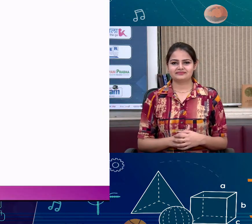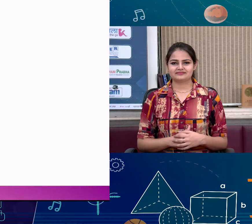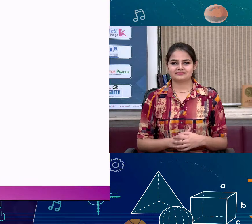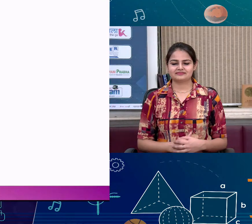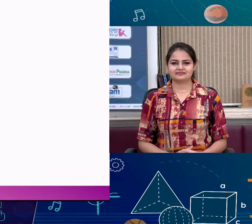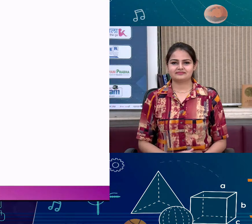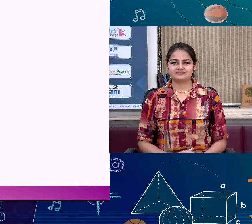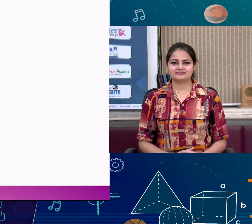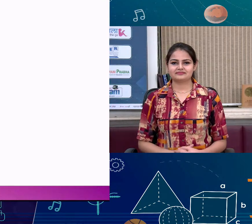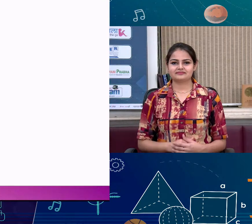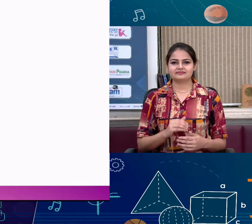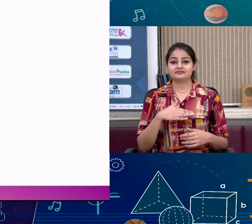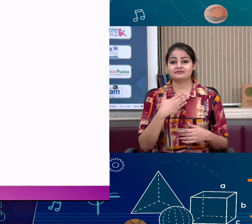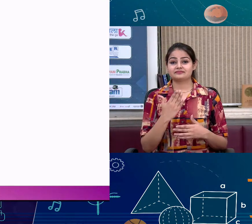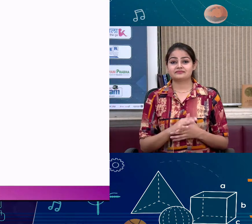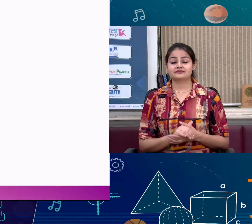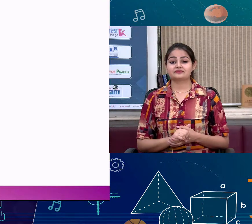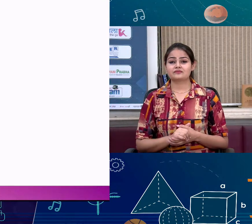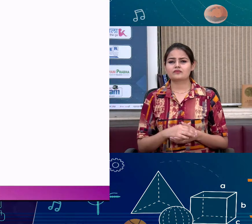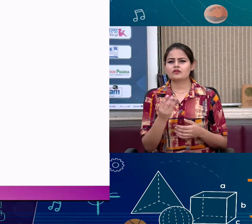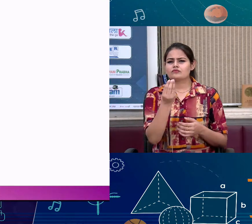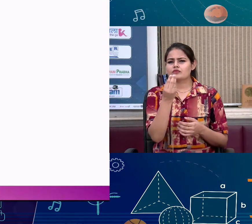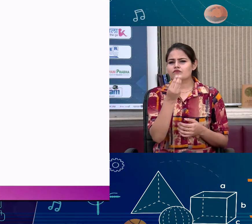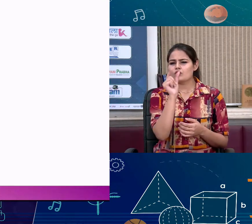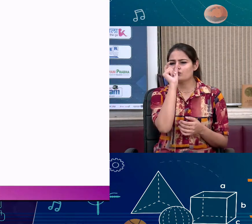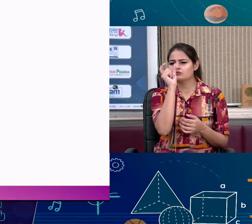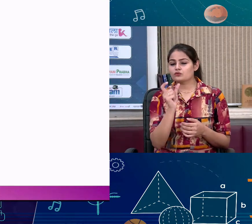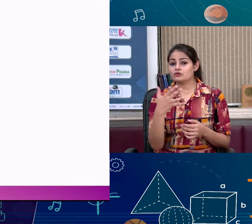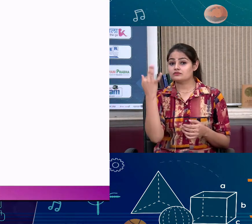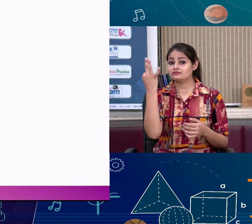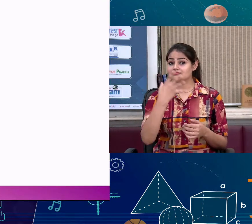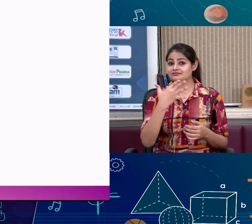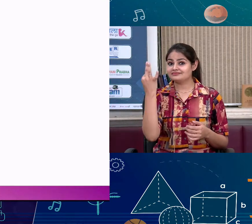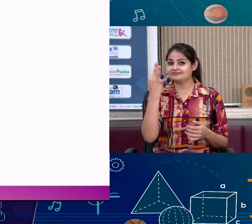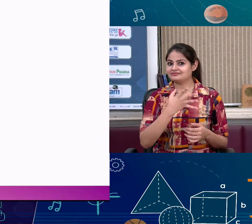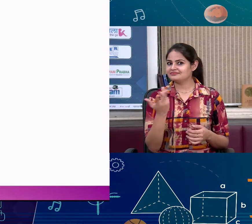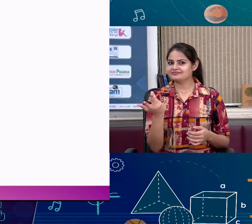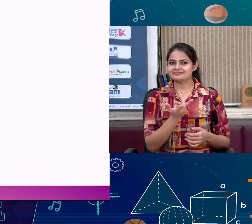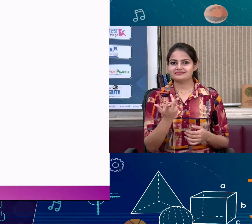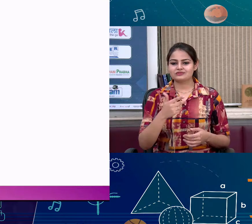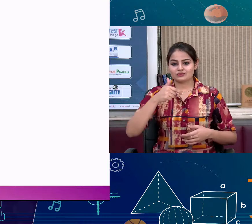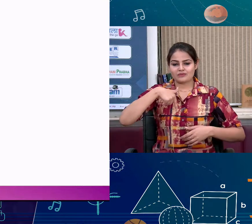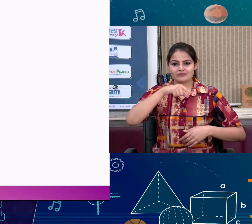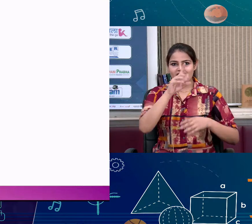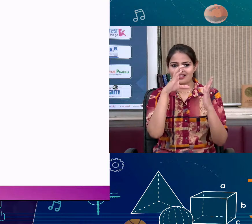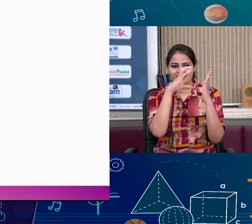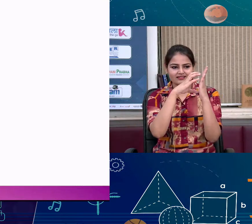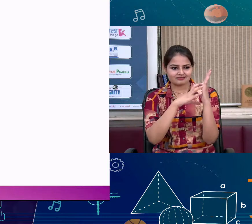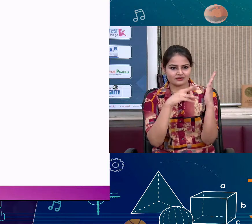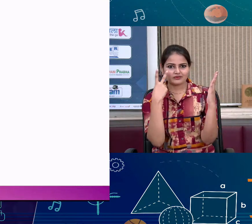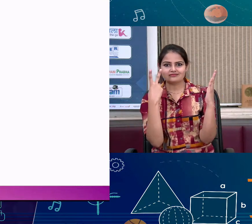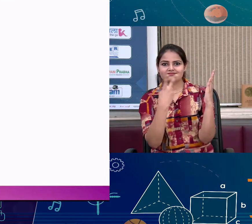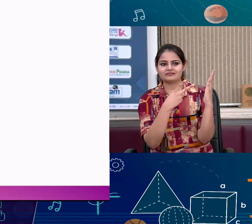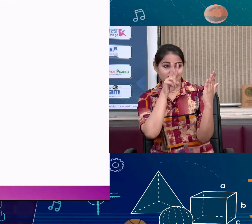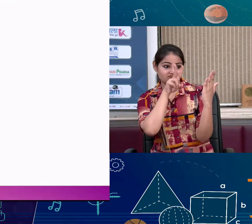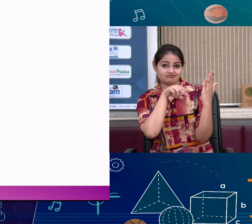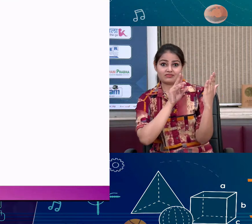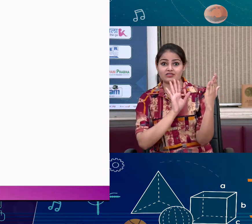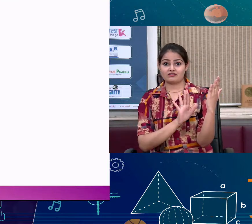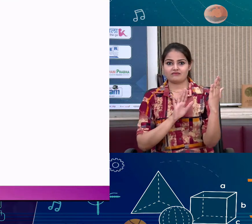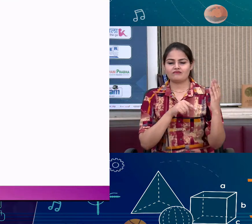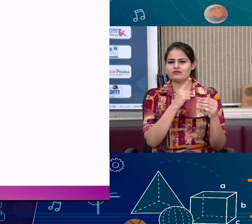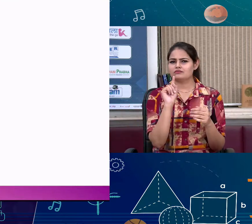Okay, now let's look at few new words which we have seen in the text. One